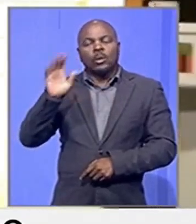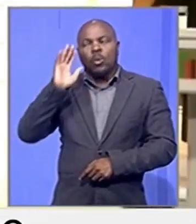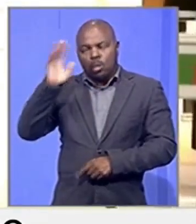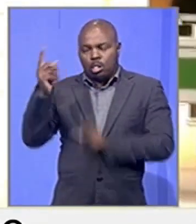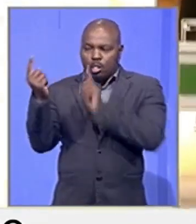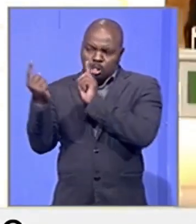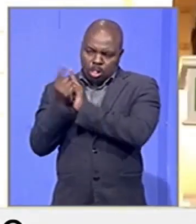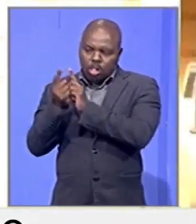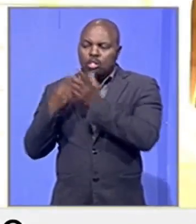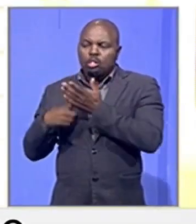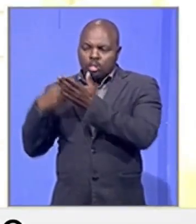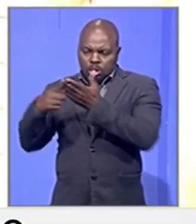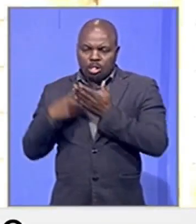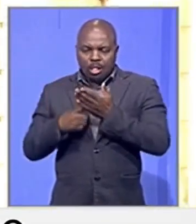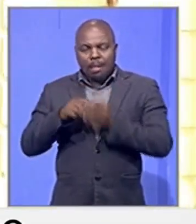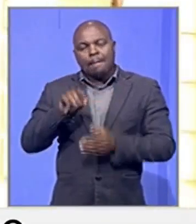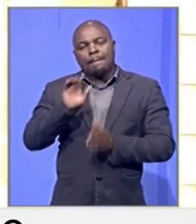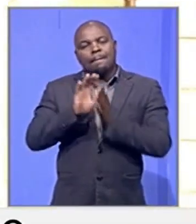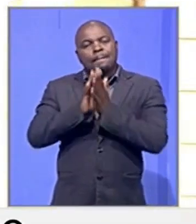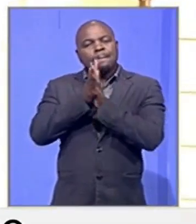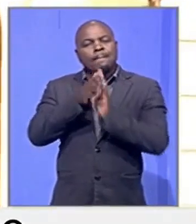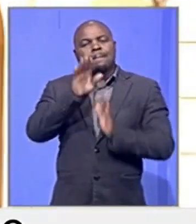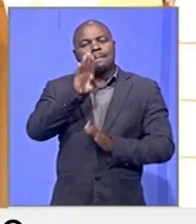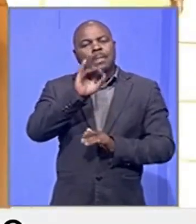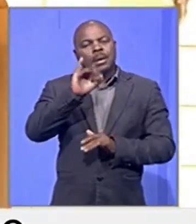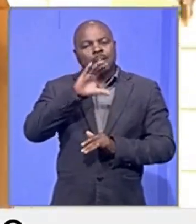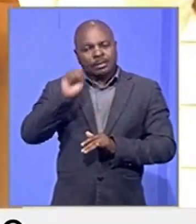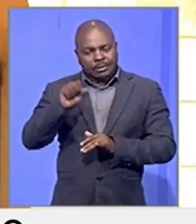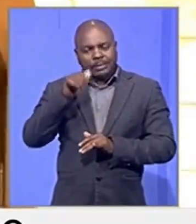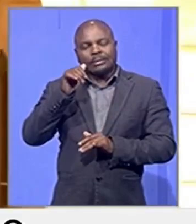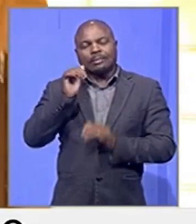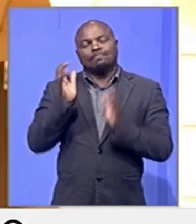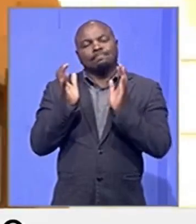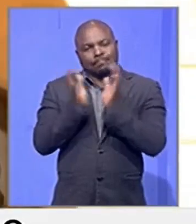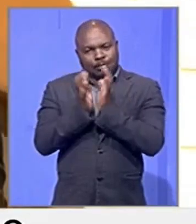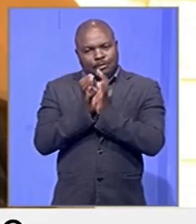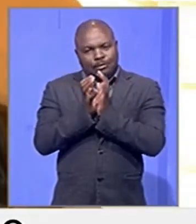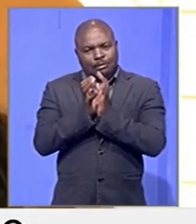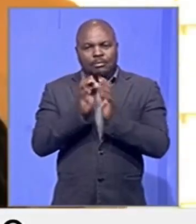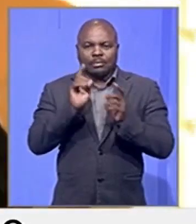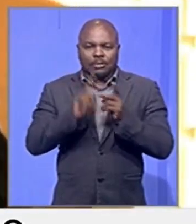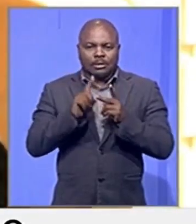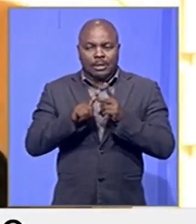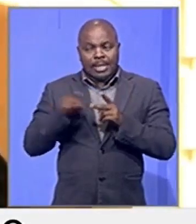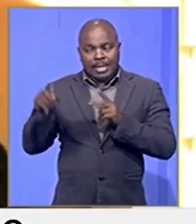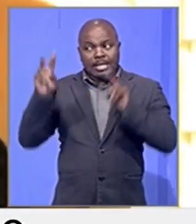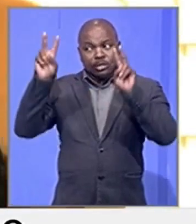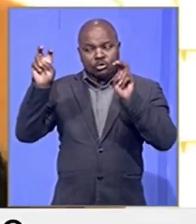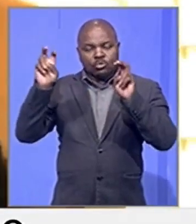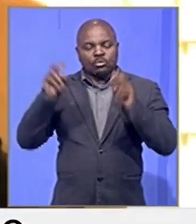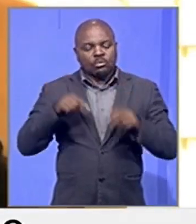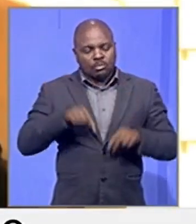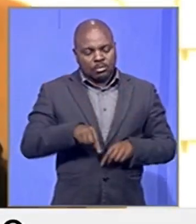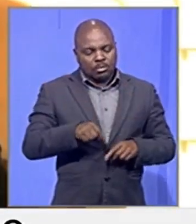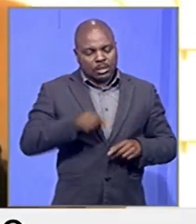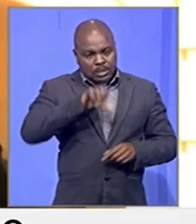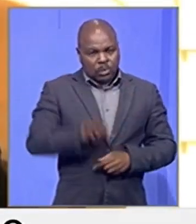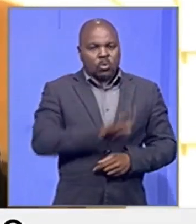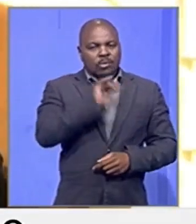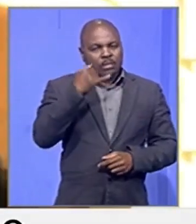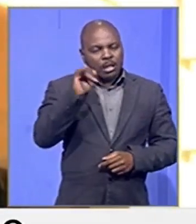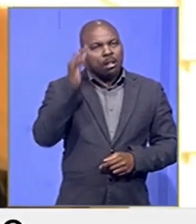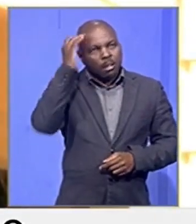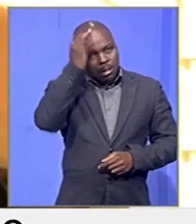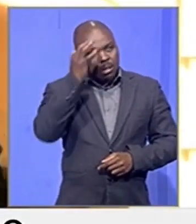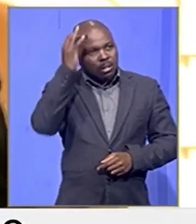well. So that matter is still under consideration by ourselves in South Africa,